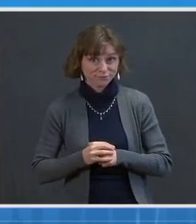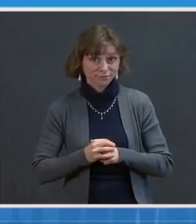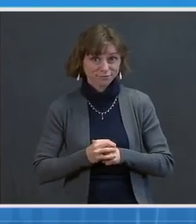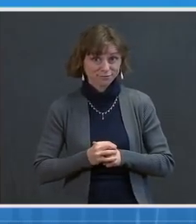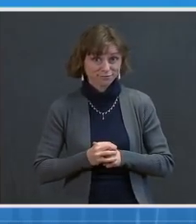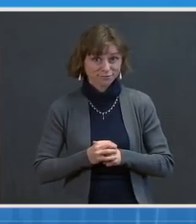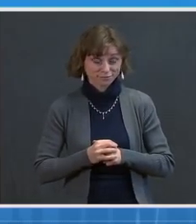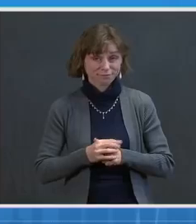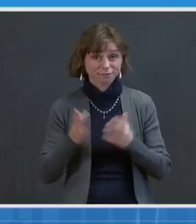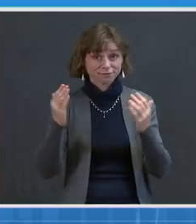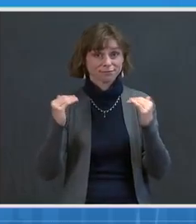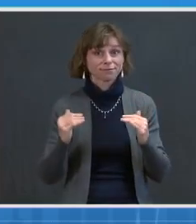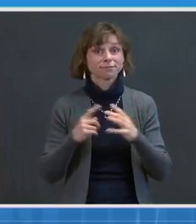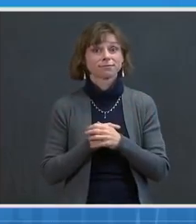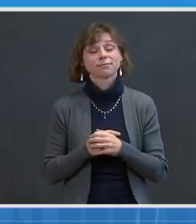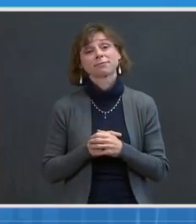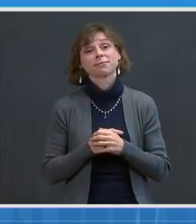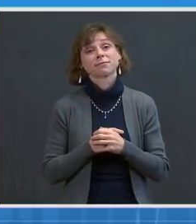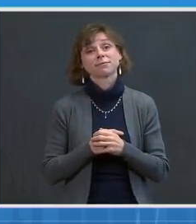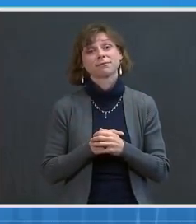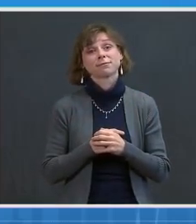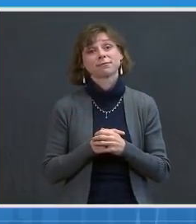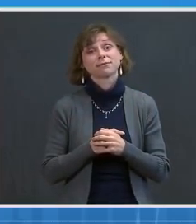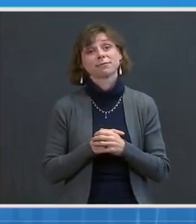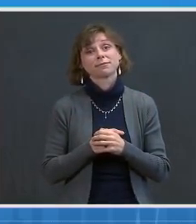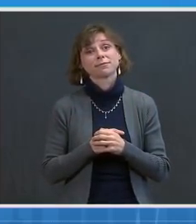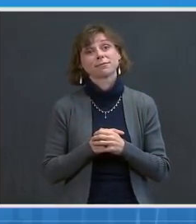Next question, please.